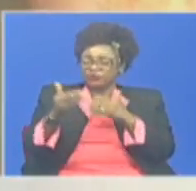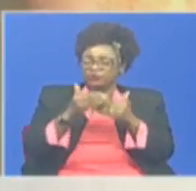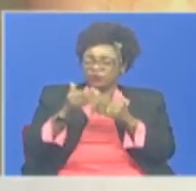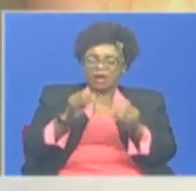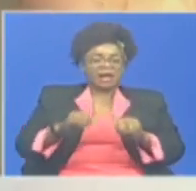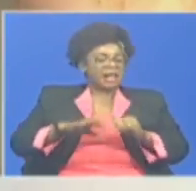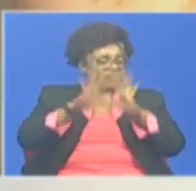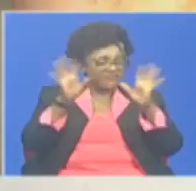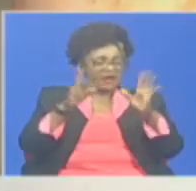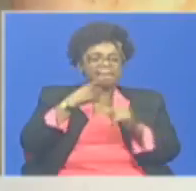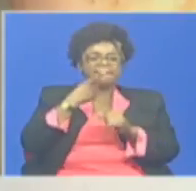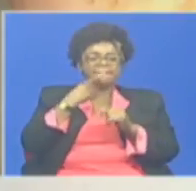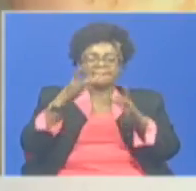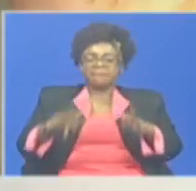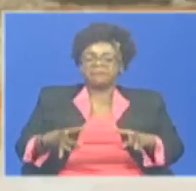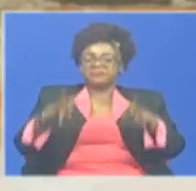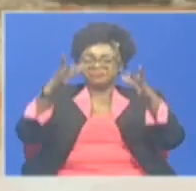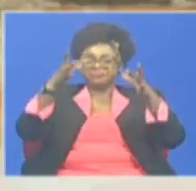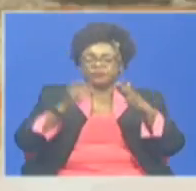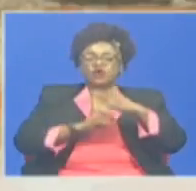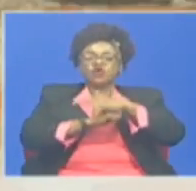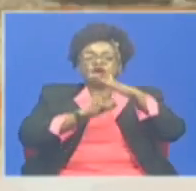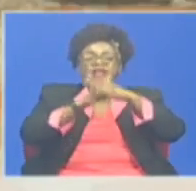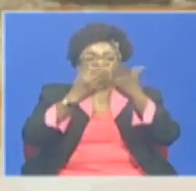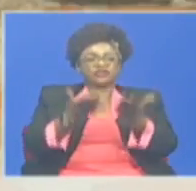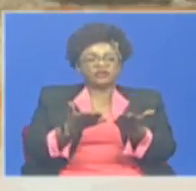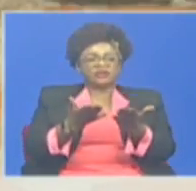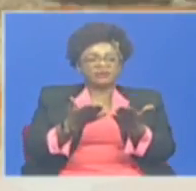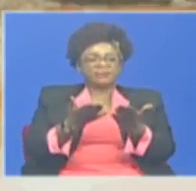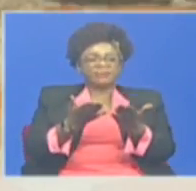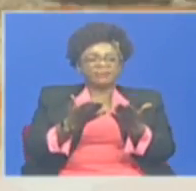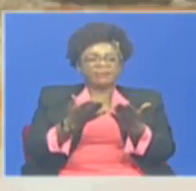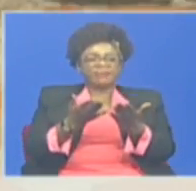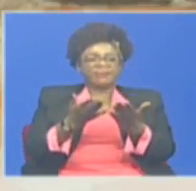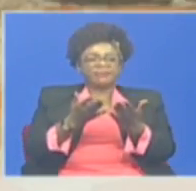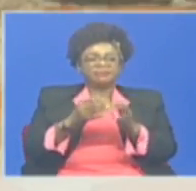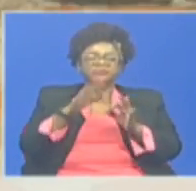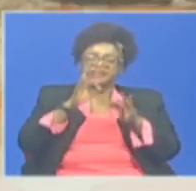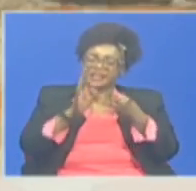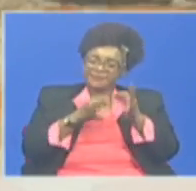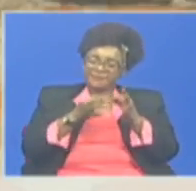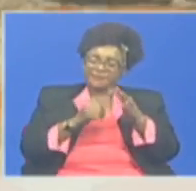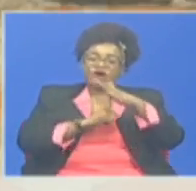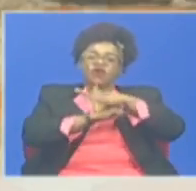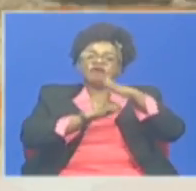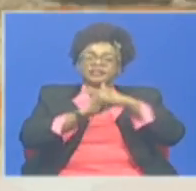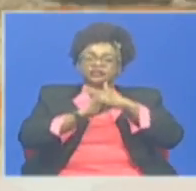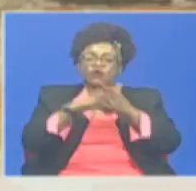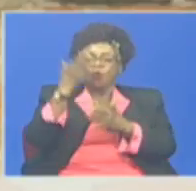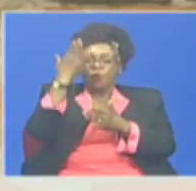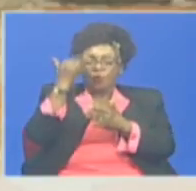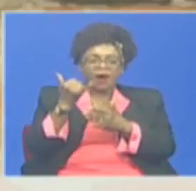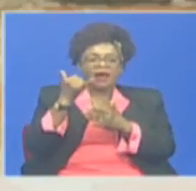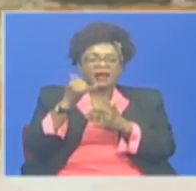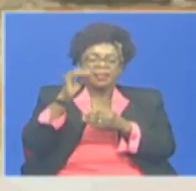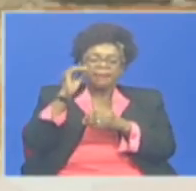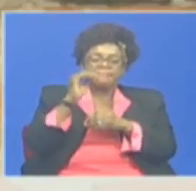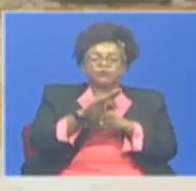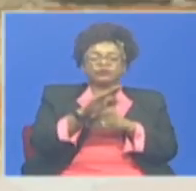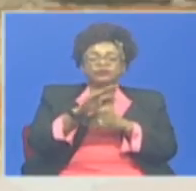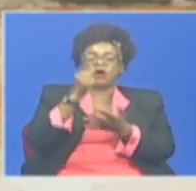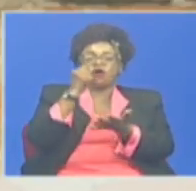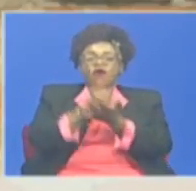the jerrycans were a donation. Sasa kama zimetoka kwa wadhamini, kwa nini waliandika ofisi ya